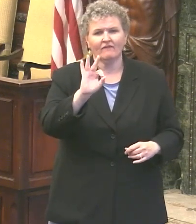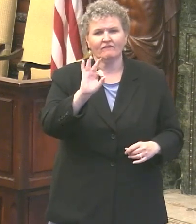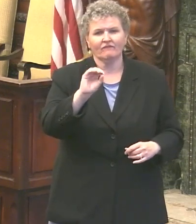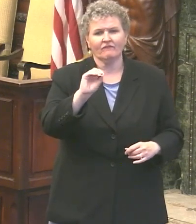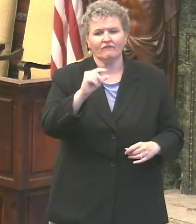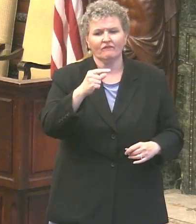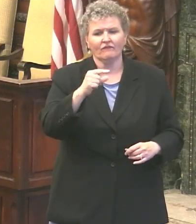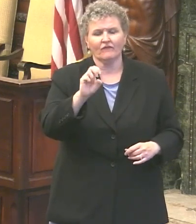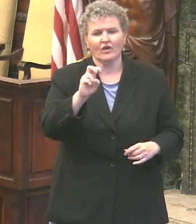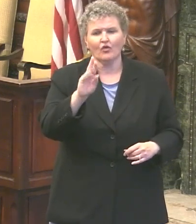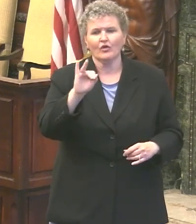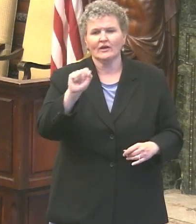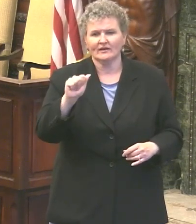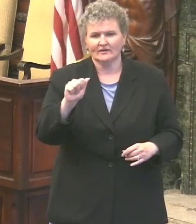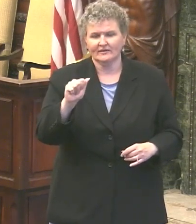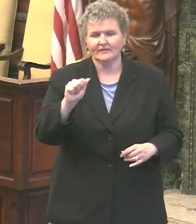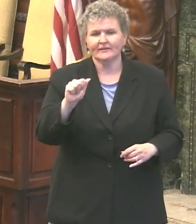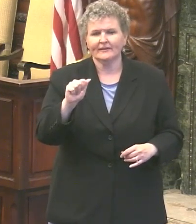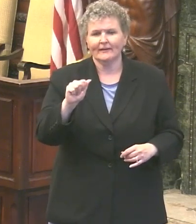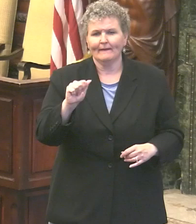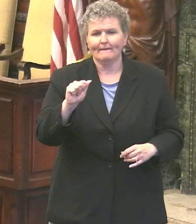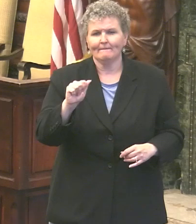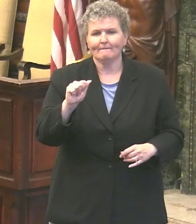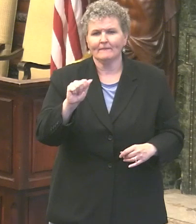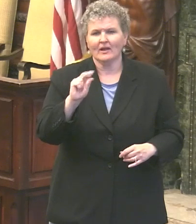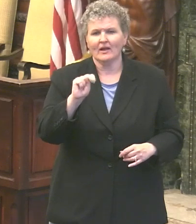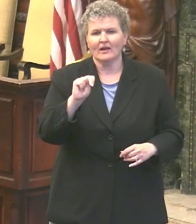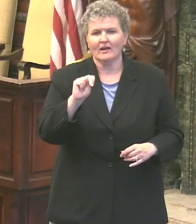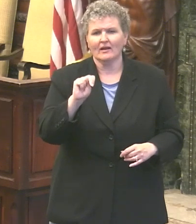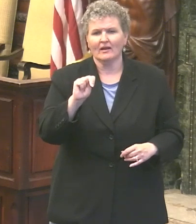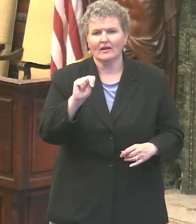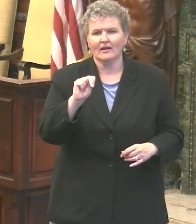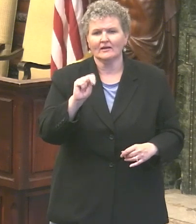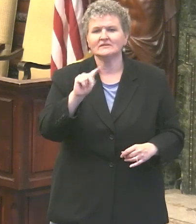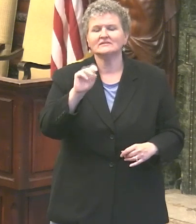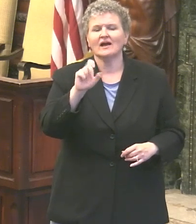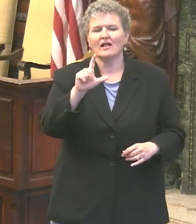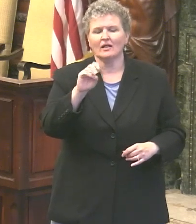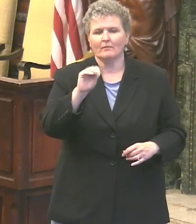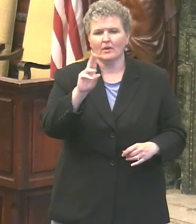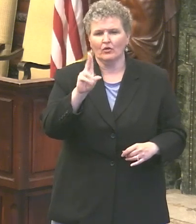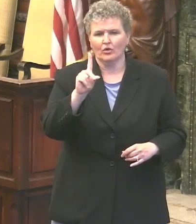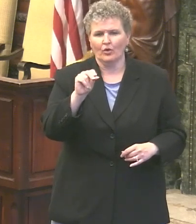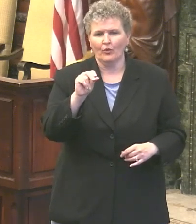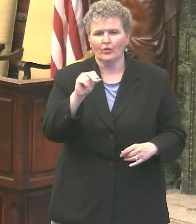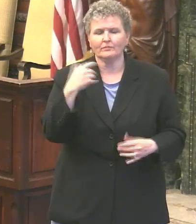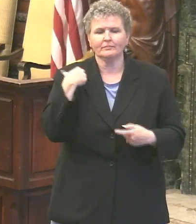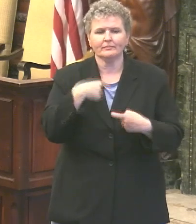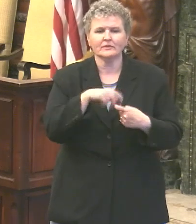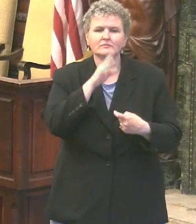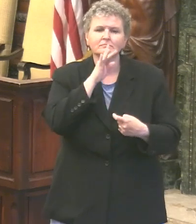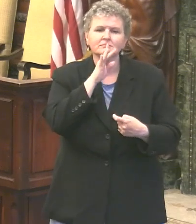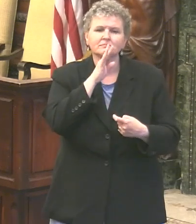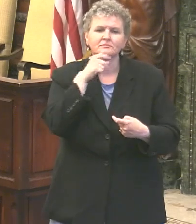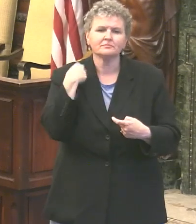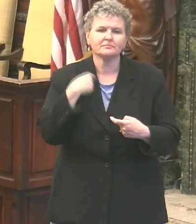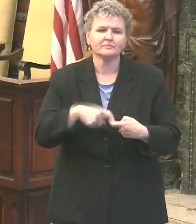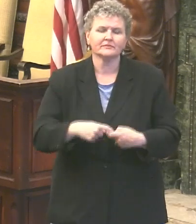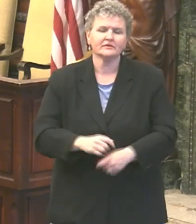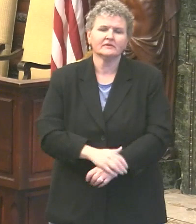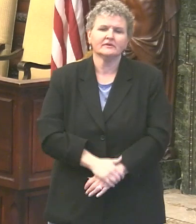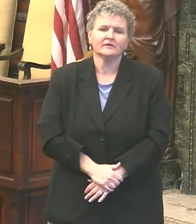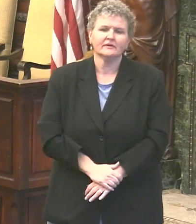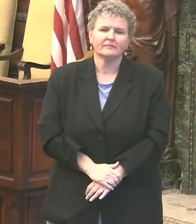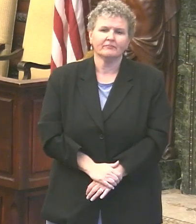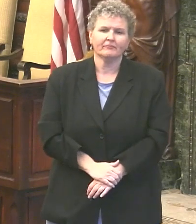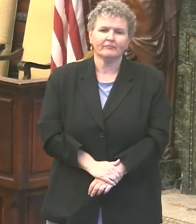Yeah, good afternoon. You hear me? Yeah, okay. Buenas tardes, Armando. Armando, mi pregunta será para